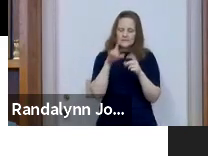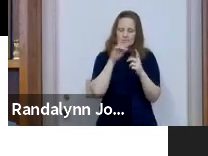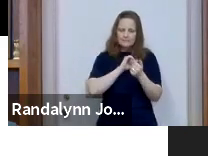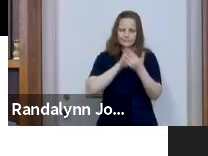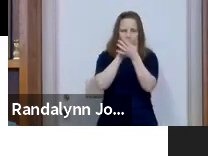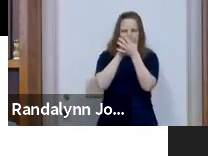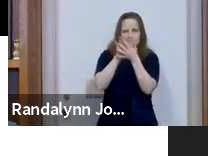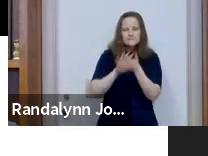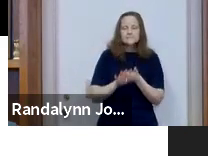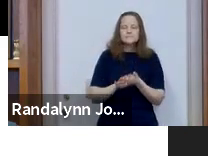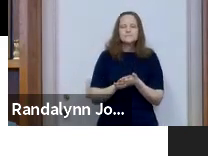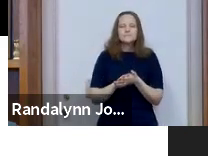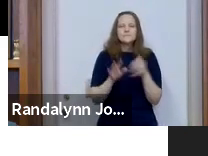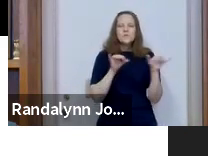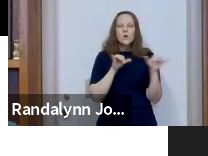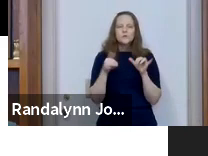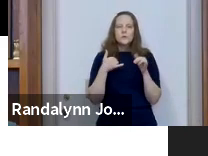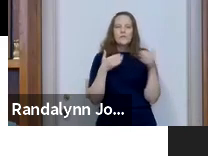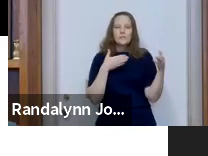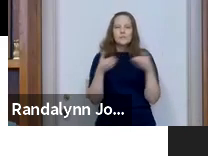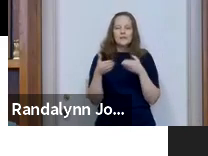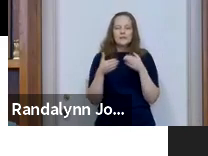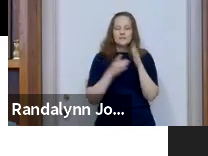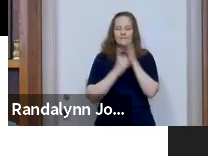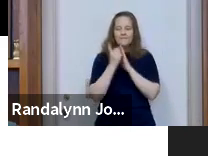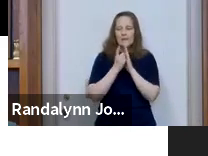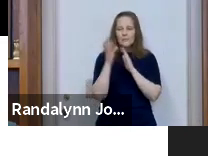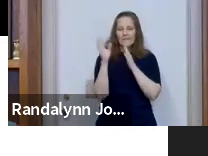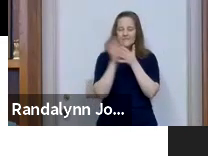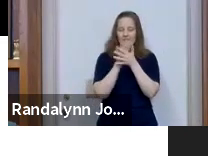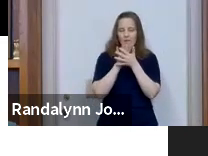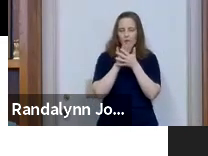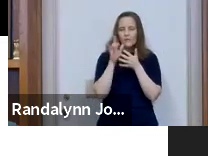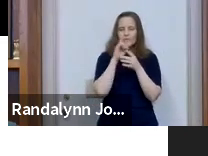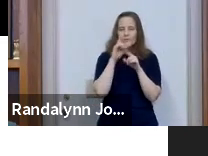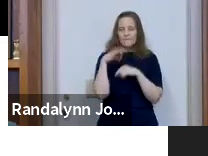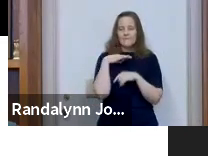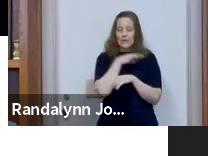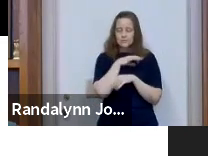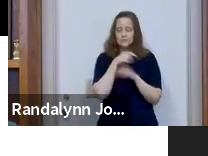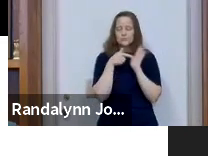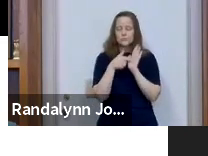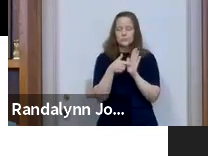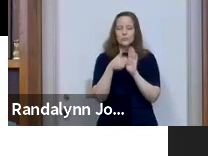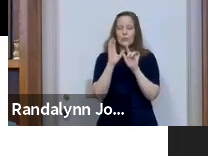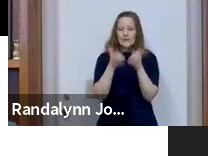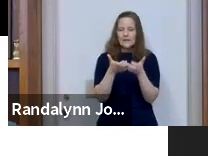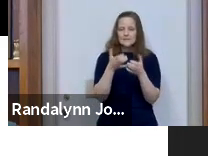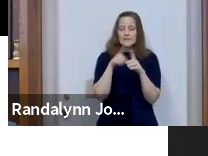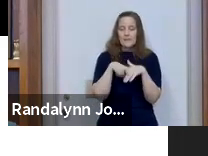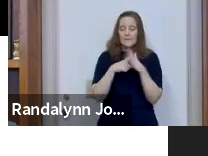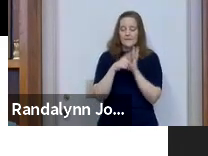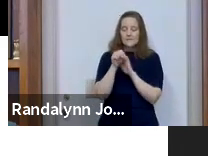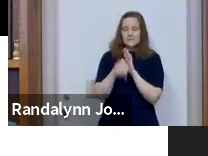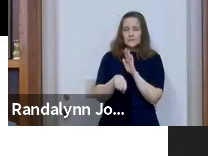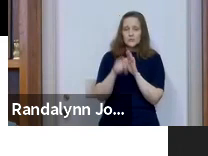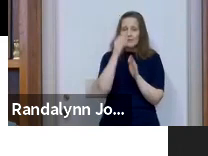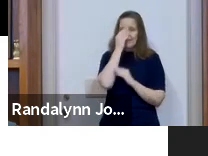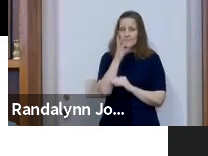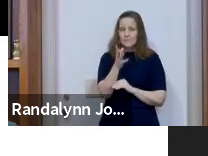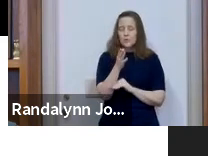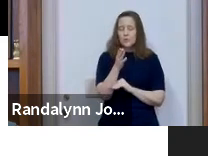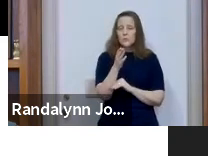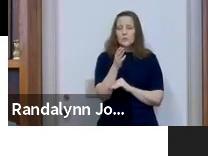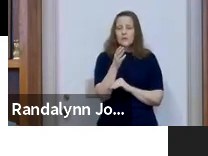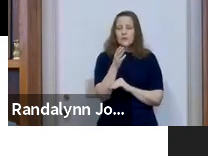We're also in the process of developing a video that faculty can show their classes at the beginning to let them know that there has been a